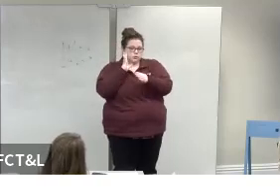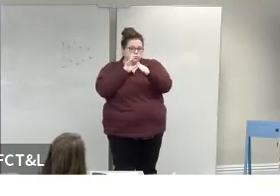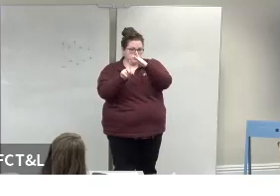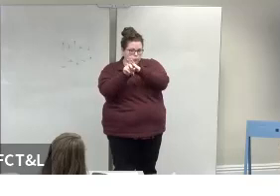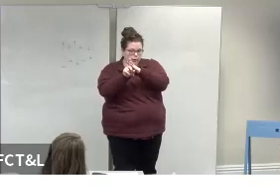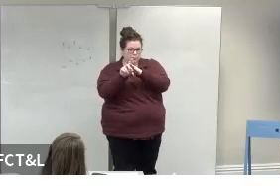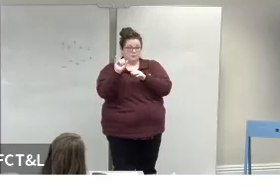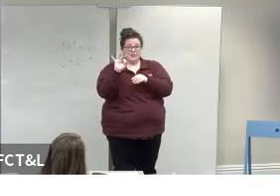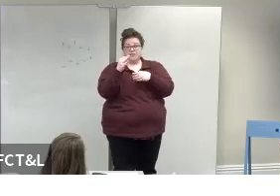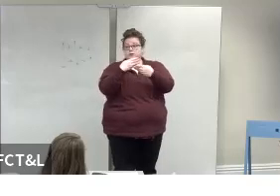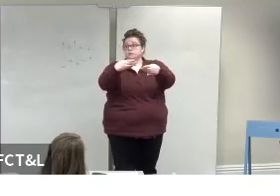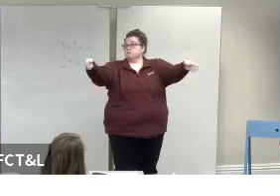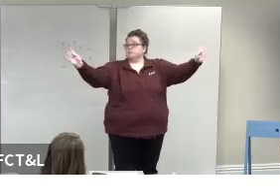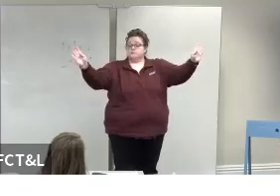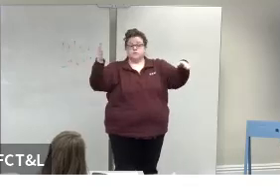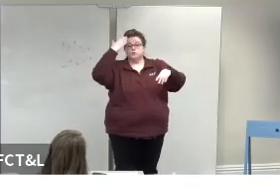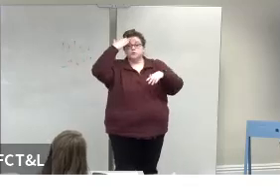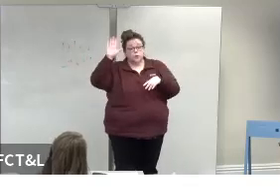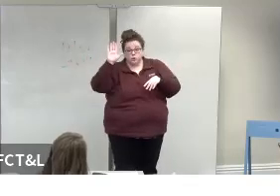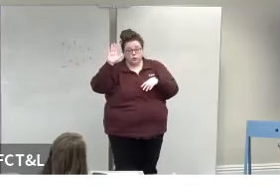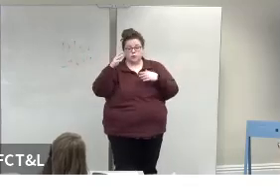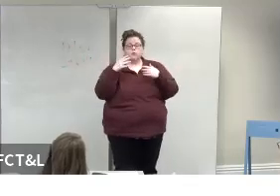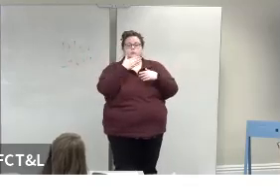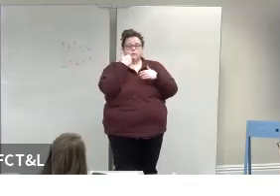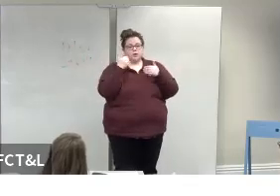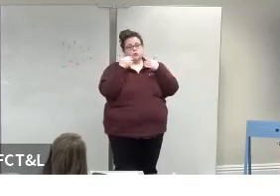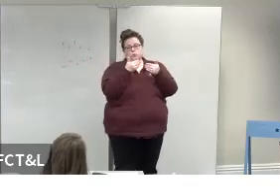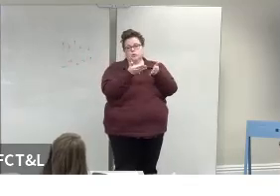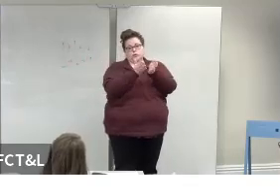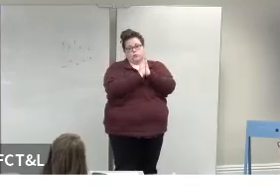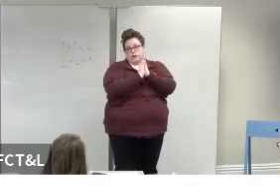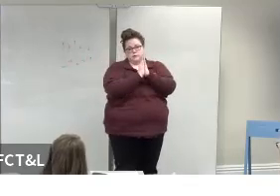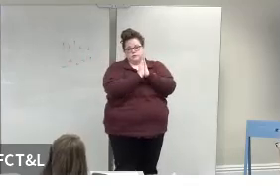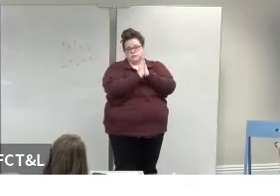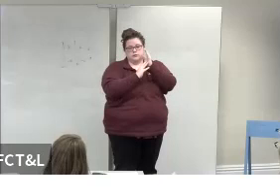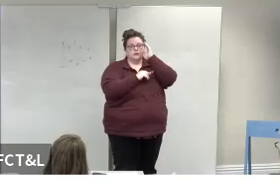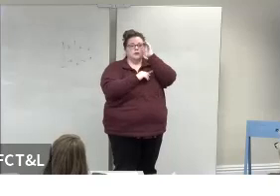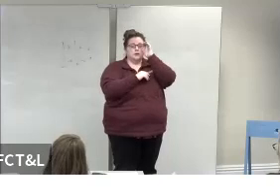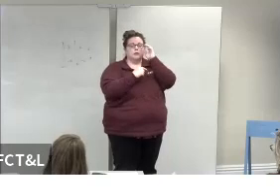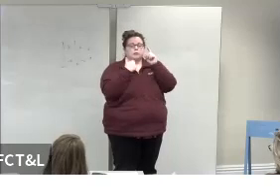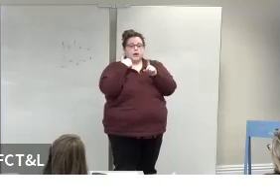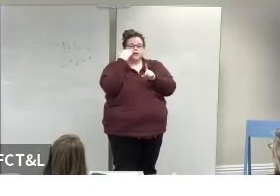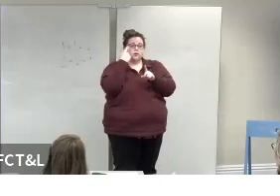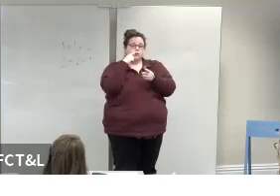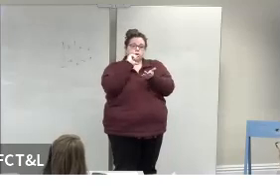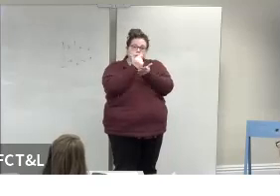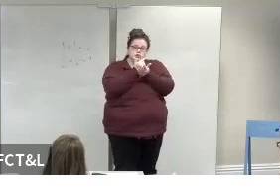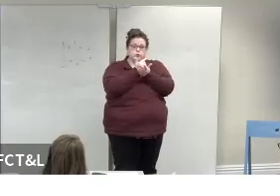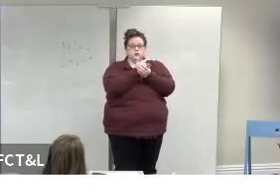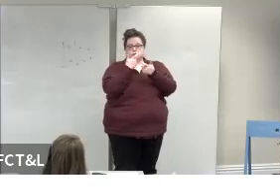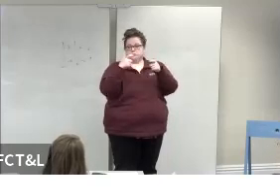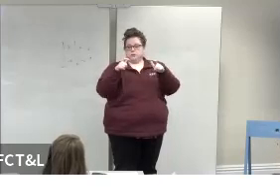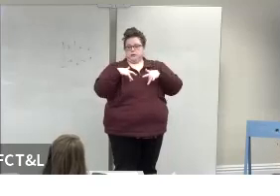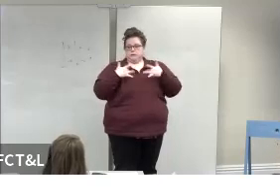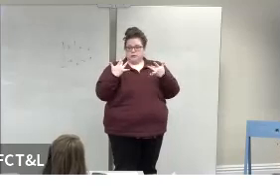to handle this, contact the deaf person, and because they know best. And just go, and if you don't know who it is, just go